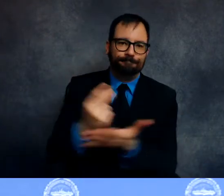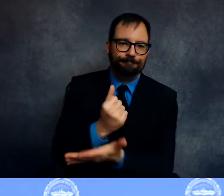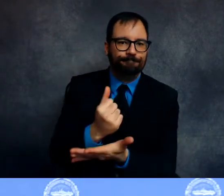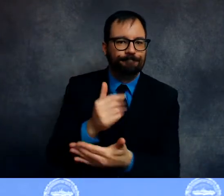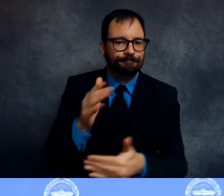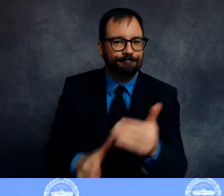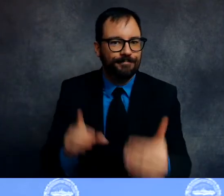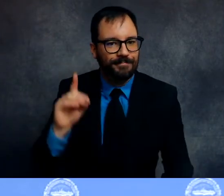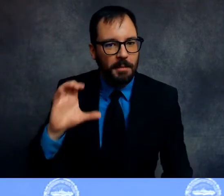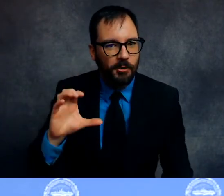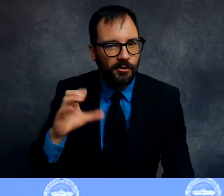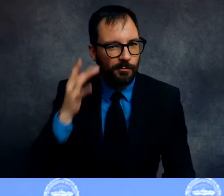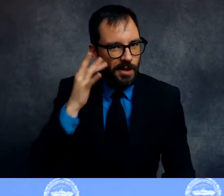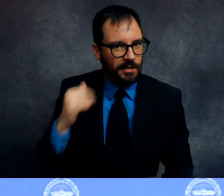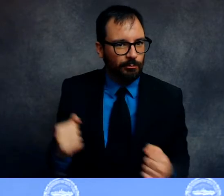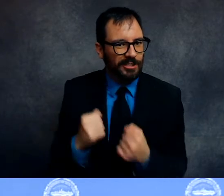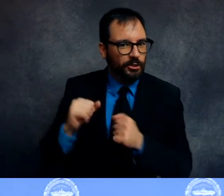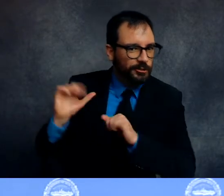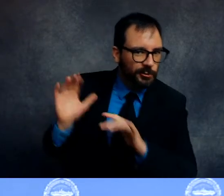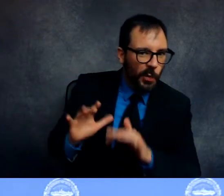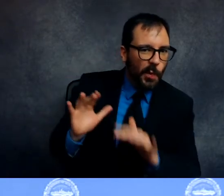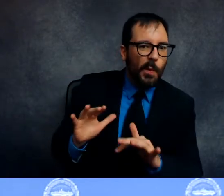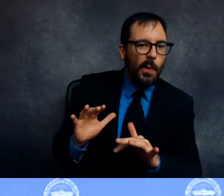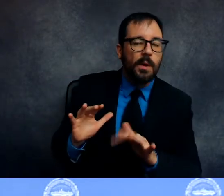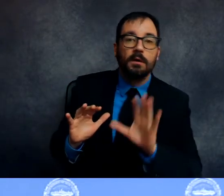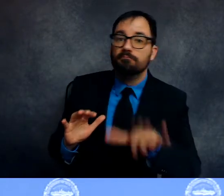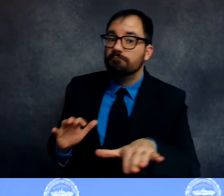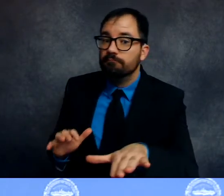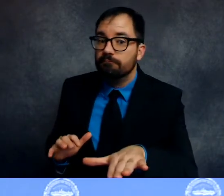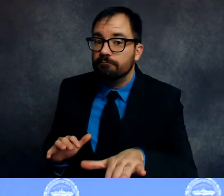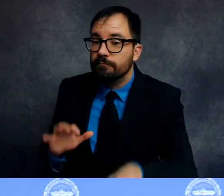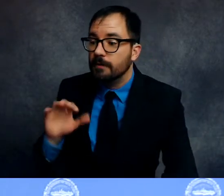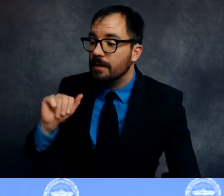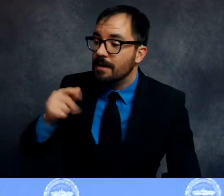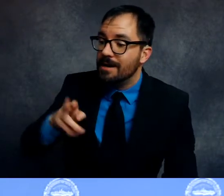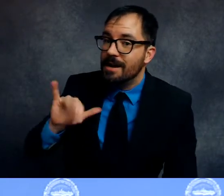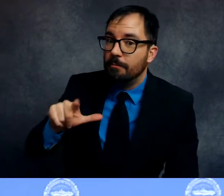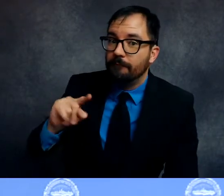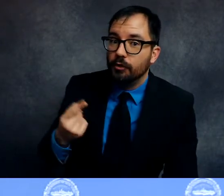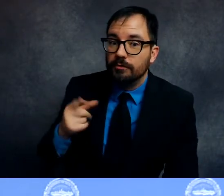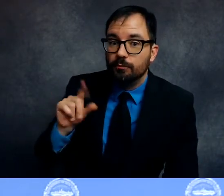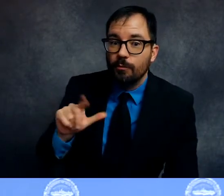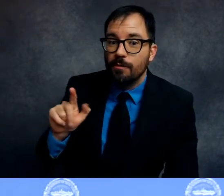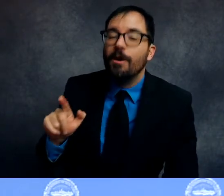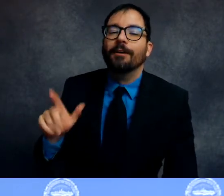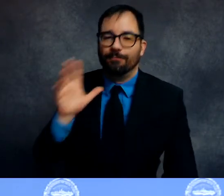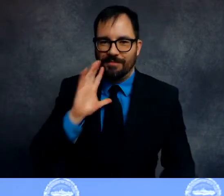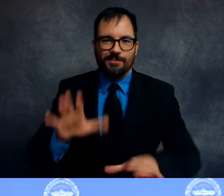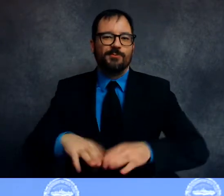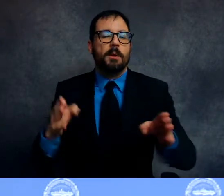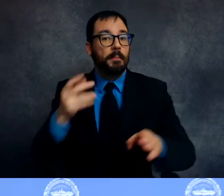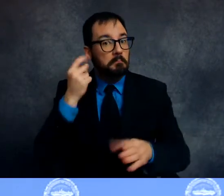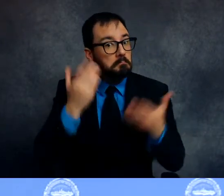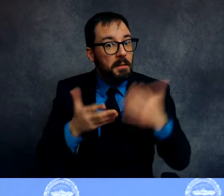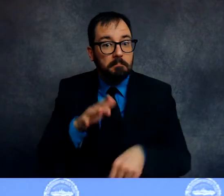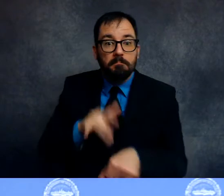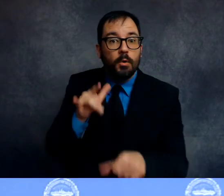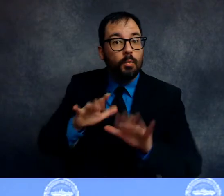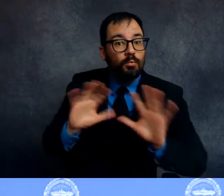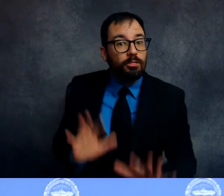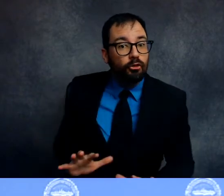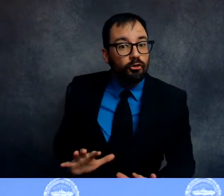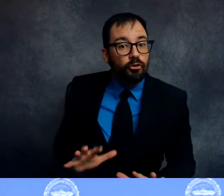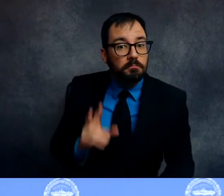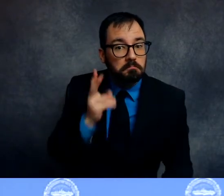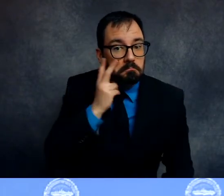on public property ended in December because of the winter. But we are bringing it back for 2021 starting on April 1st,